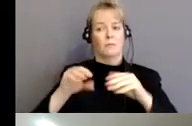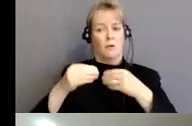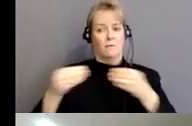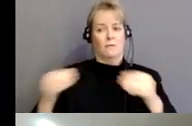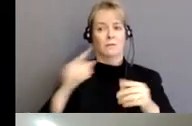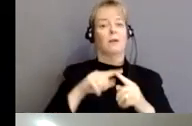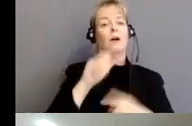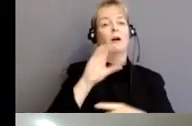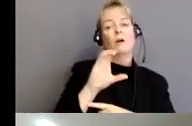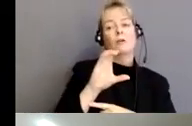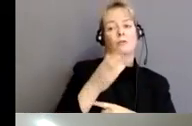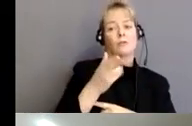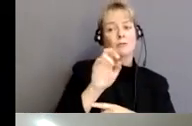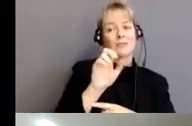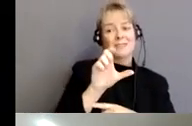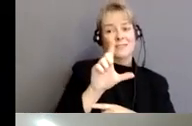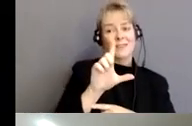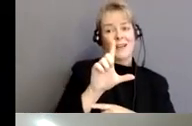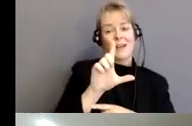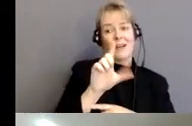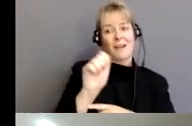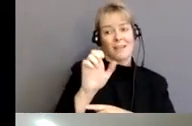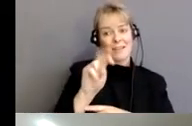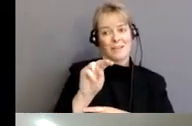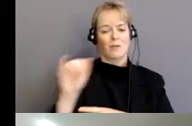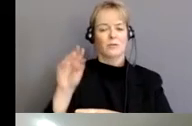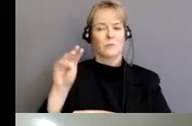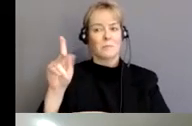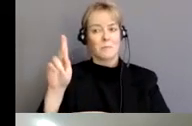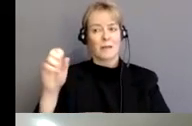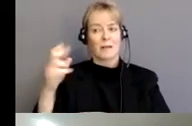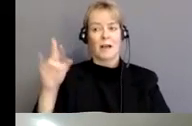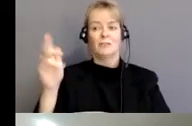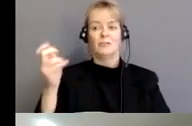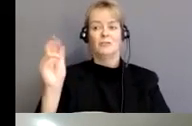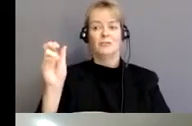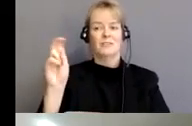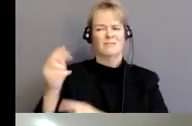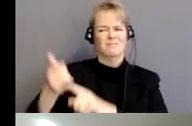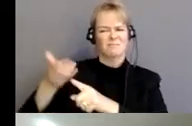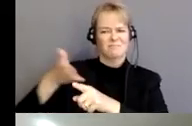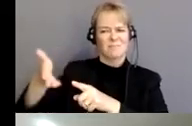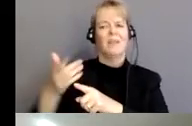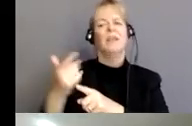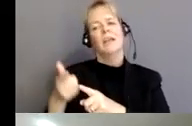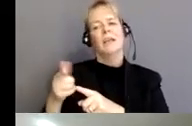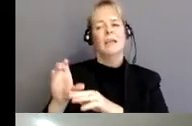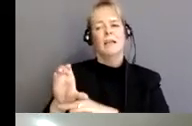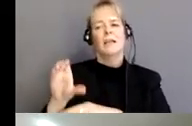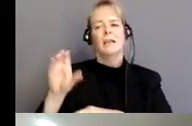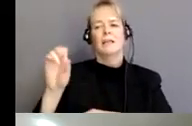from the Investor Office, and also Michael Hutchinson, who's from our enforcement branch. So what we're here to talk about today is,